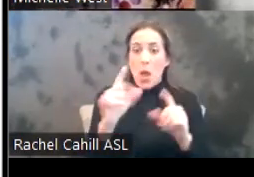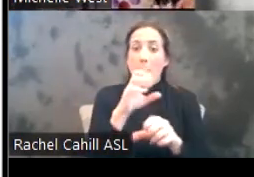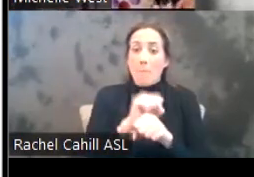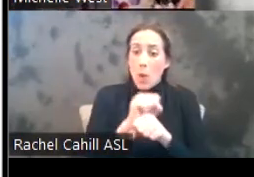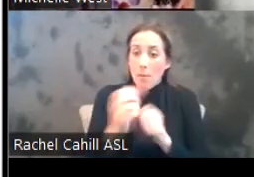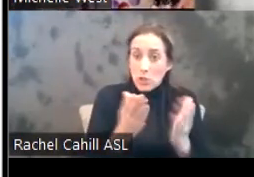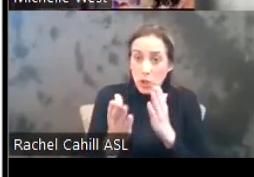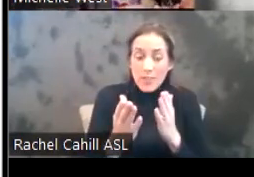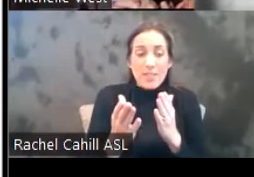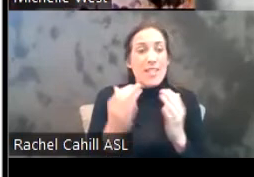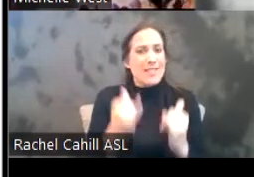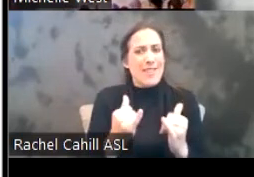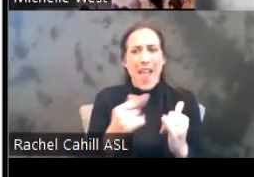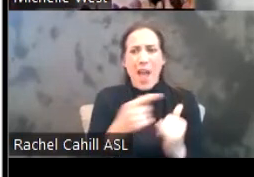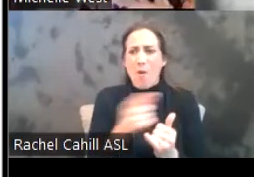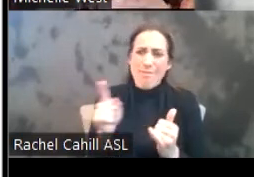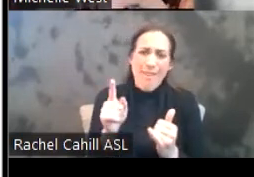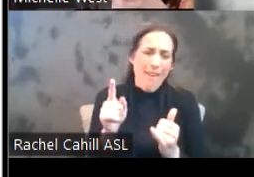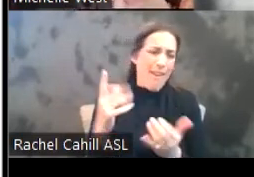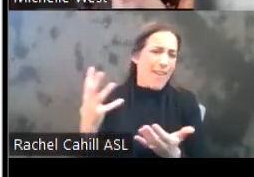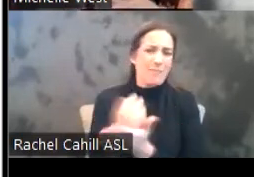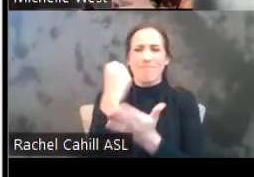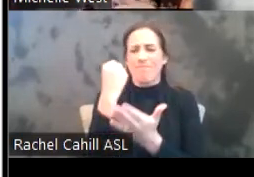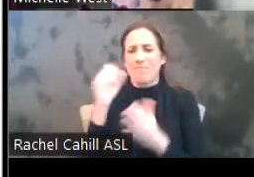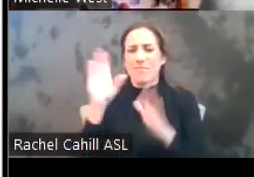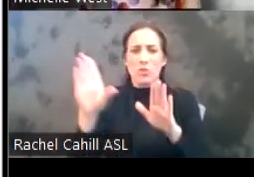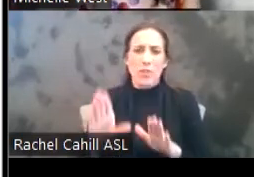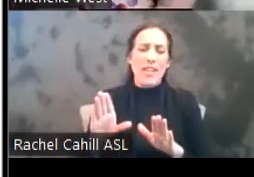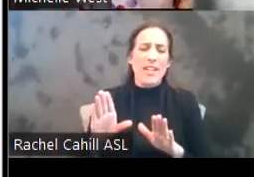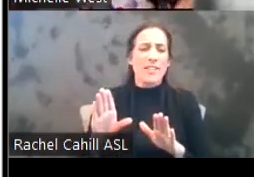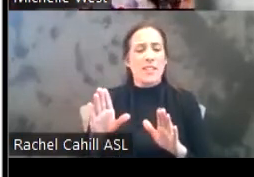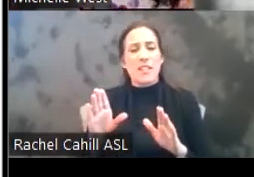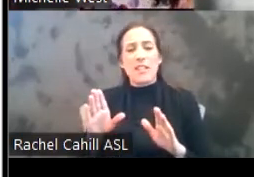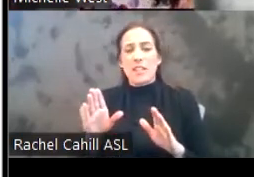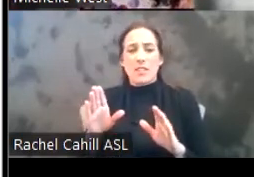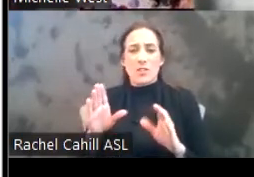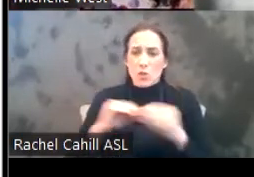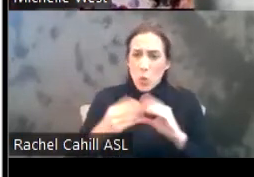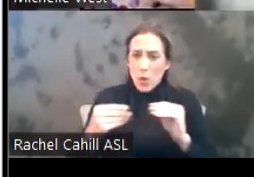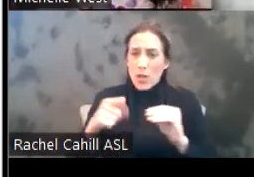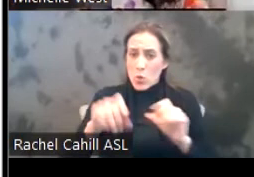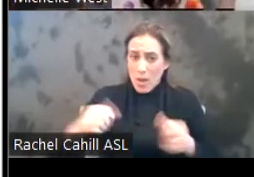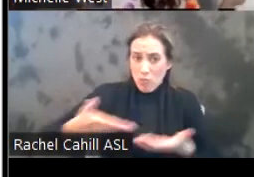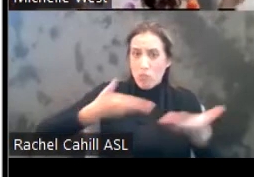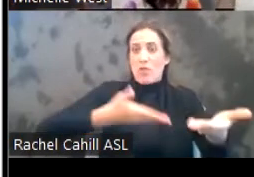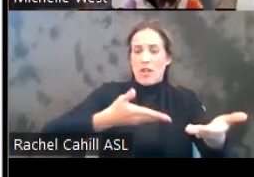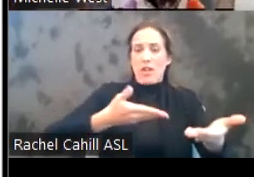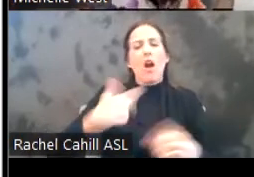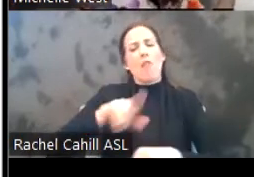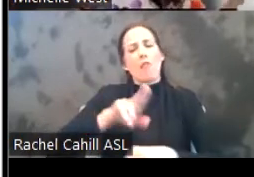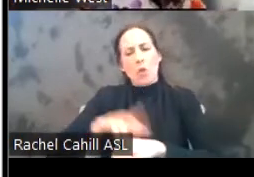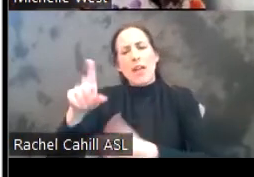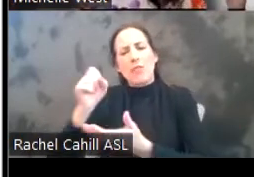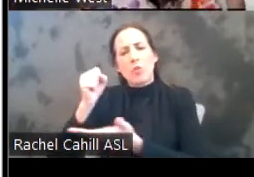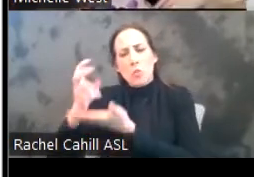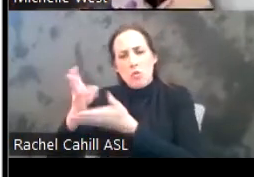through, because they access multiple services, that's showing, not telling. Bring that story to them. And of course you want to clear it with the person ahead of time